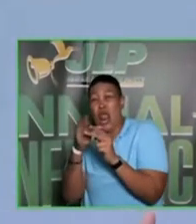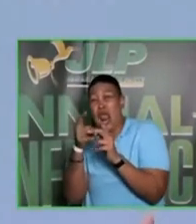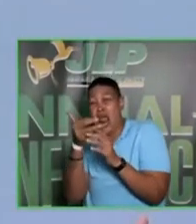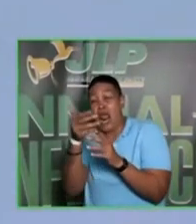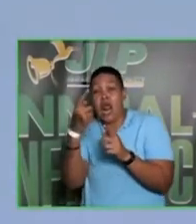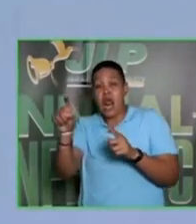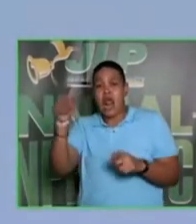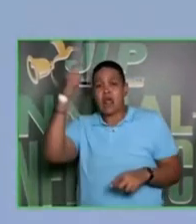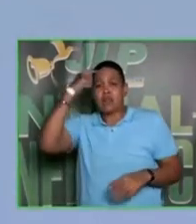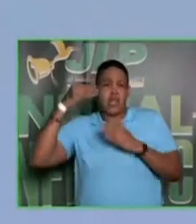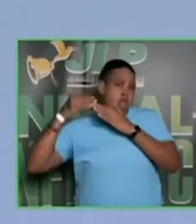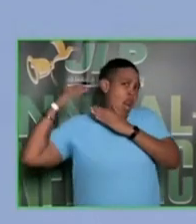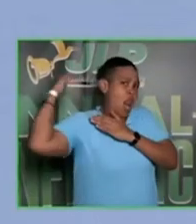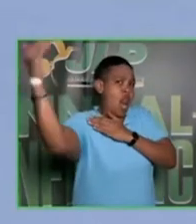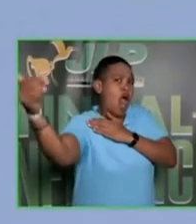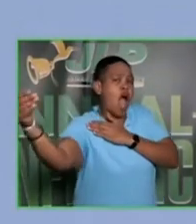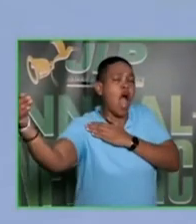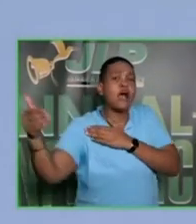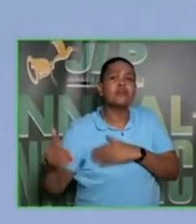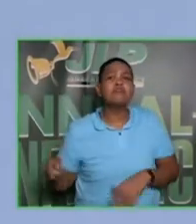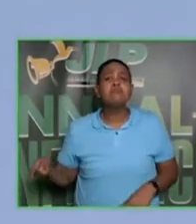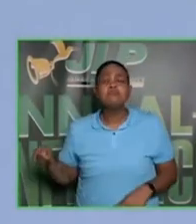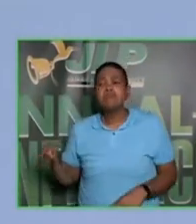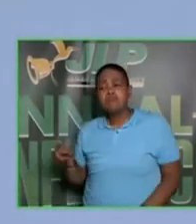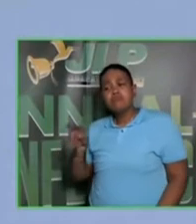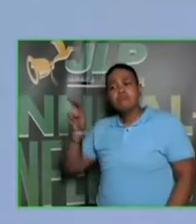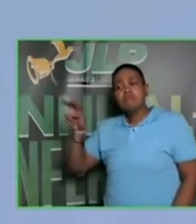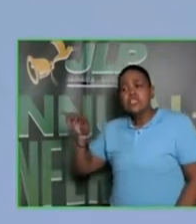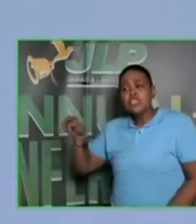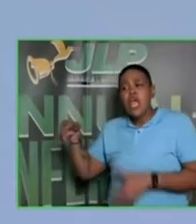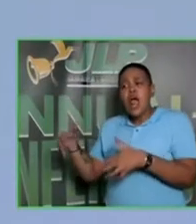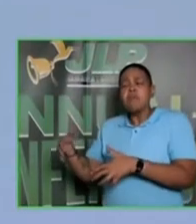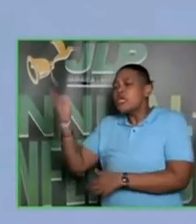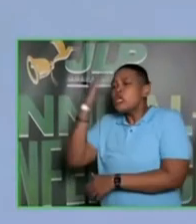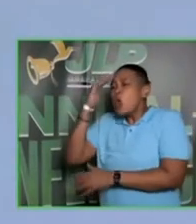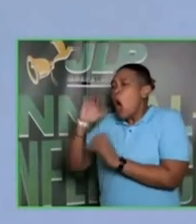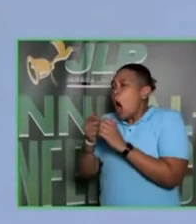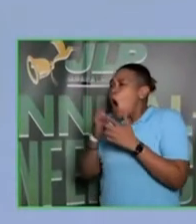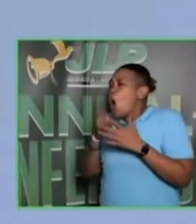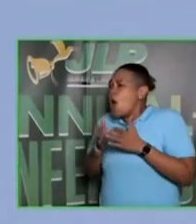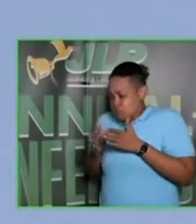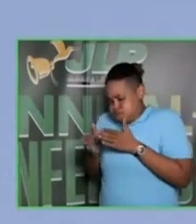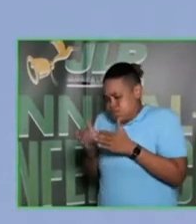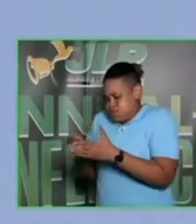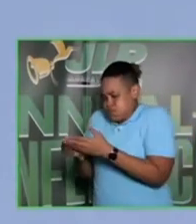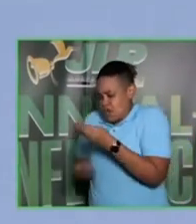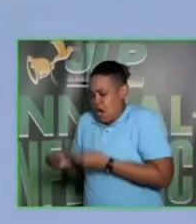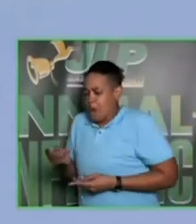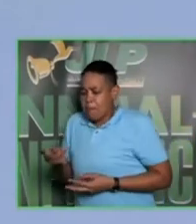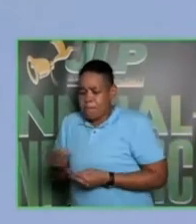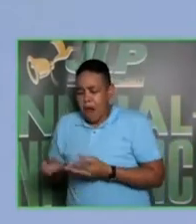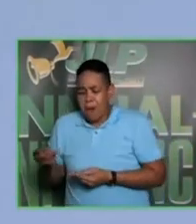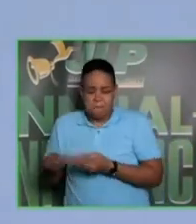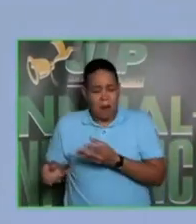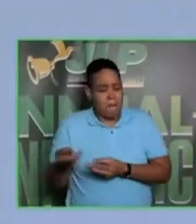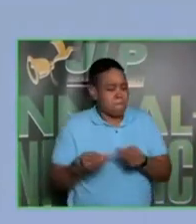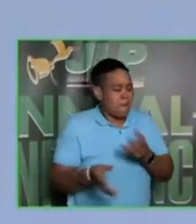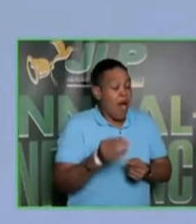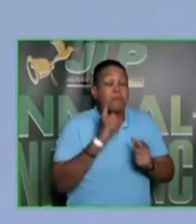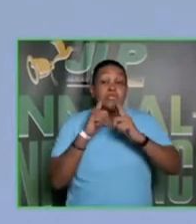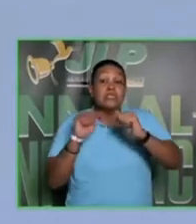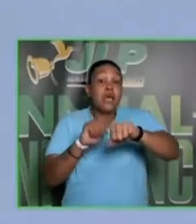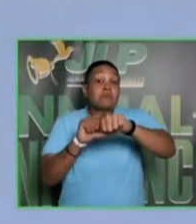long term. The Jamaica Labour Party knows how to steer the economy and at the same time ensure